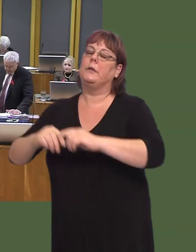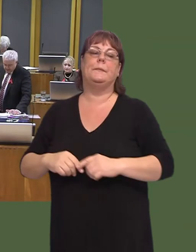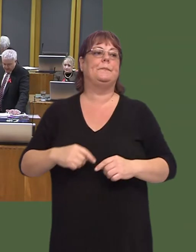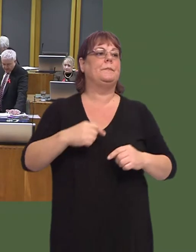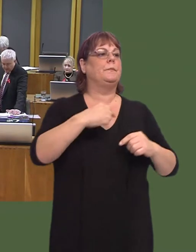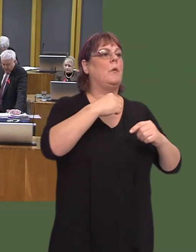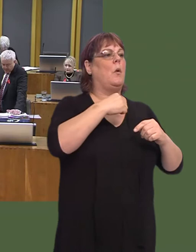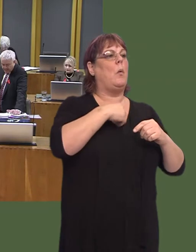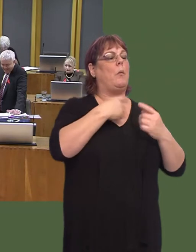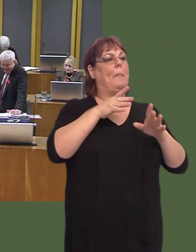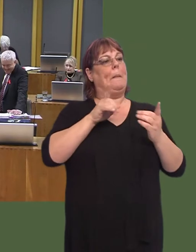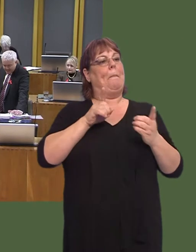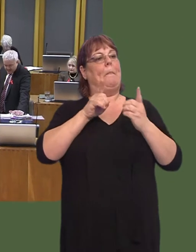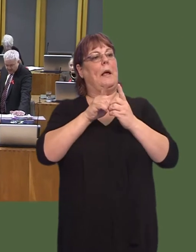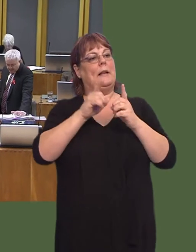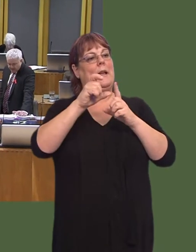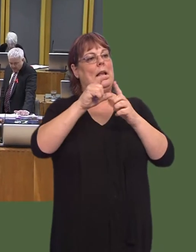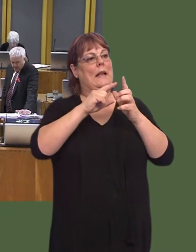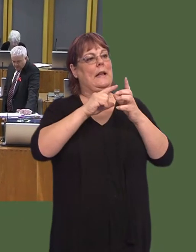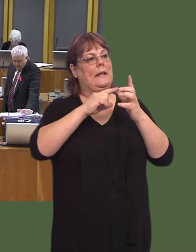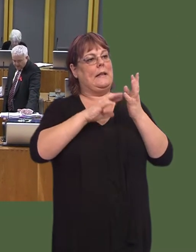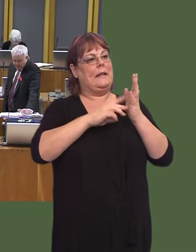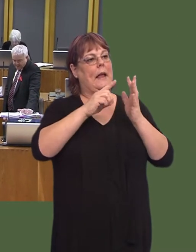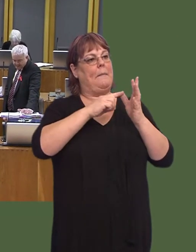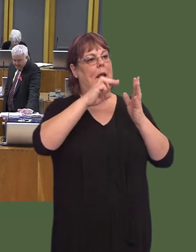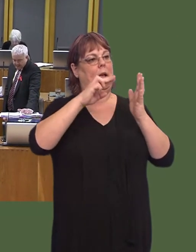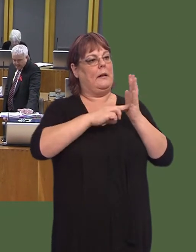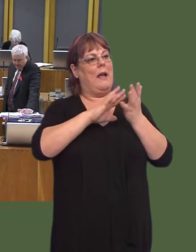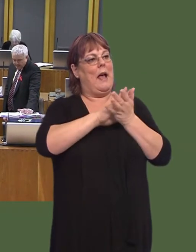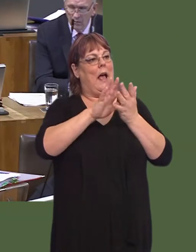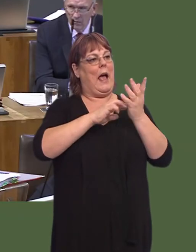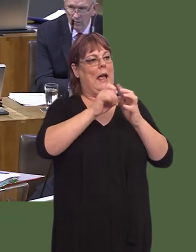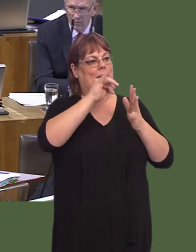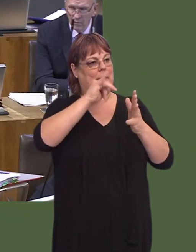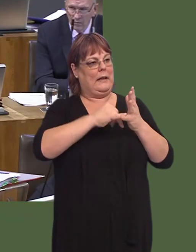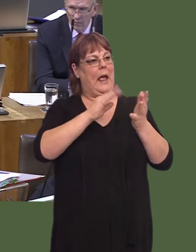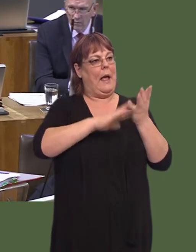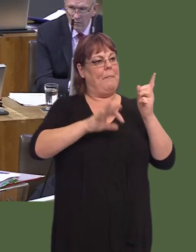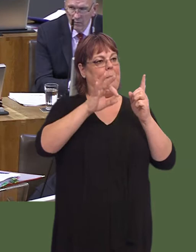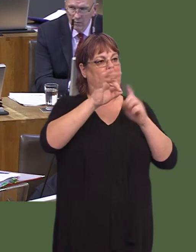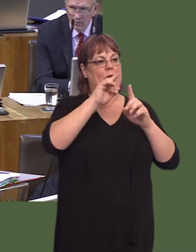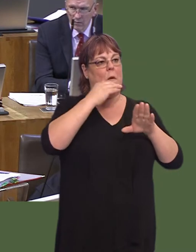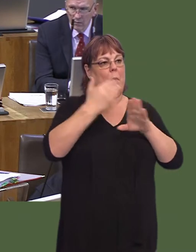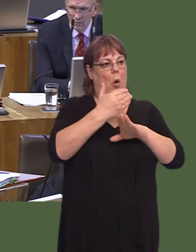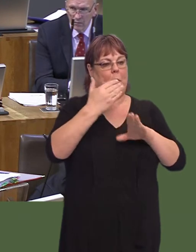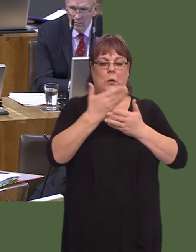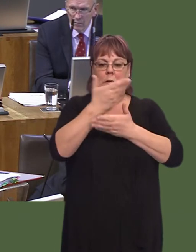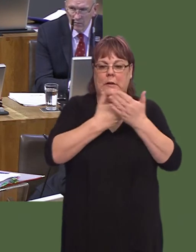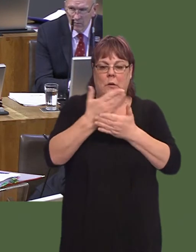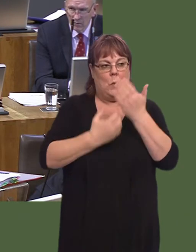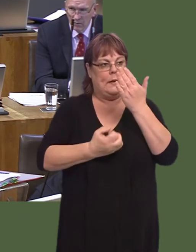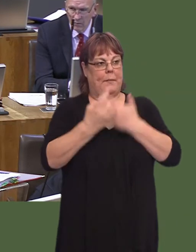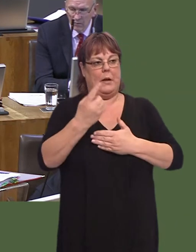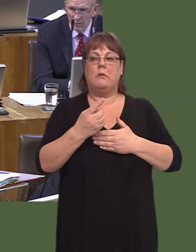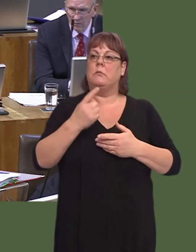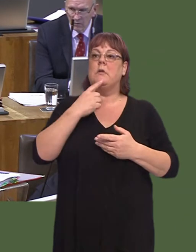Minister for Skills and Science met with Damien Hines, the Minister for Employment, to discuss the DWP's estate plans, and he agreed to keep the Welsh